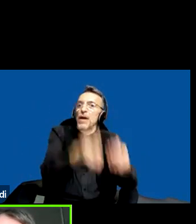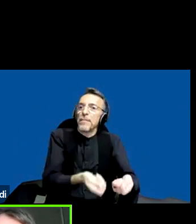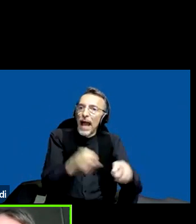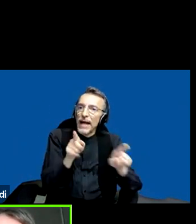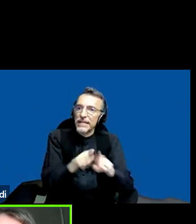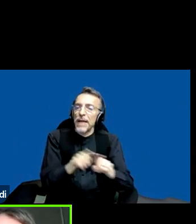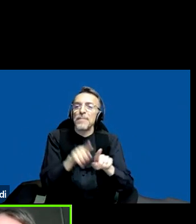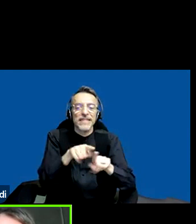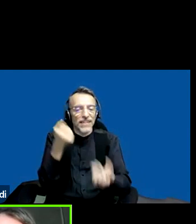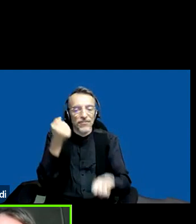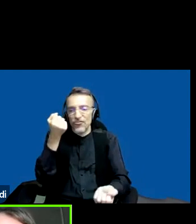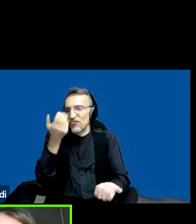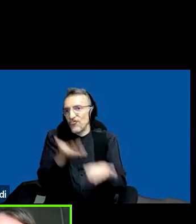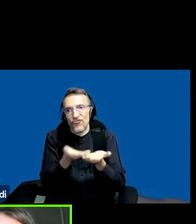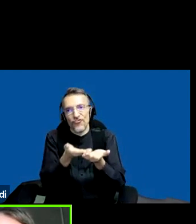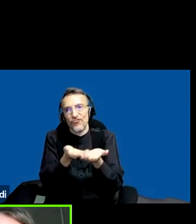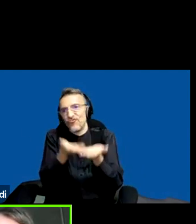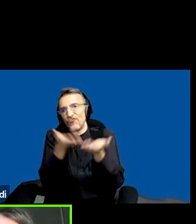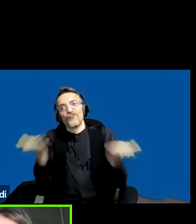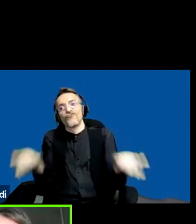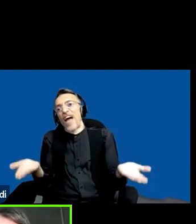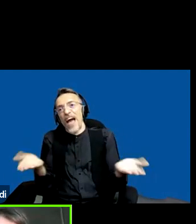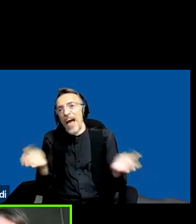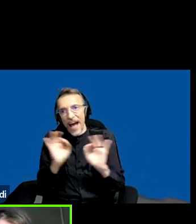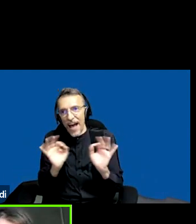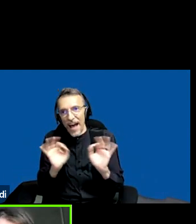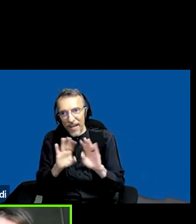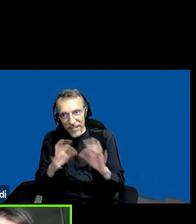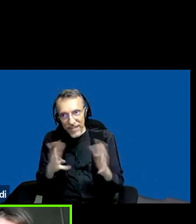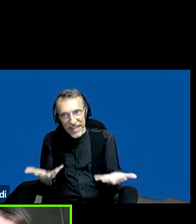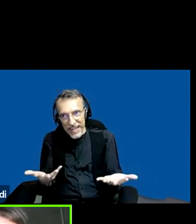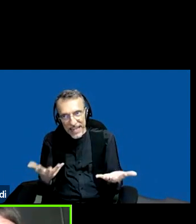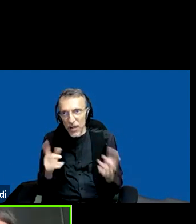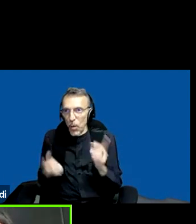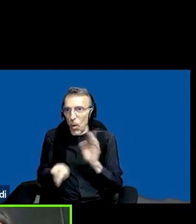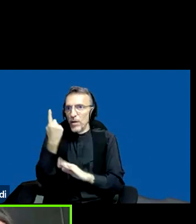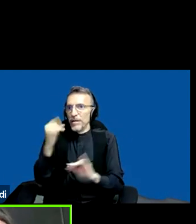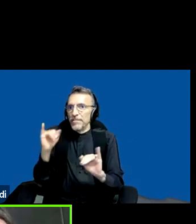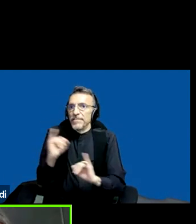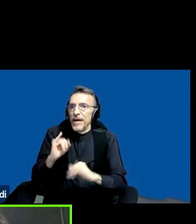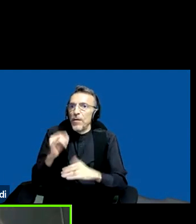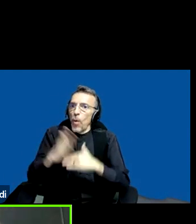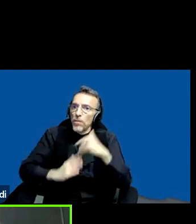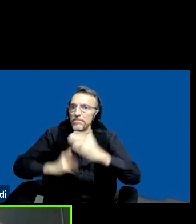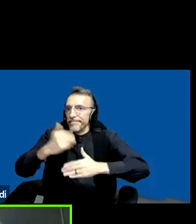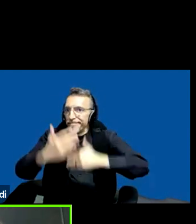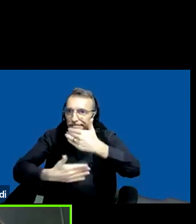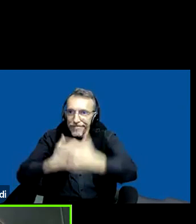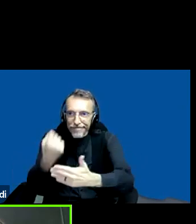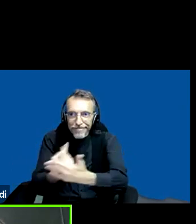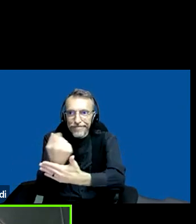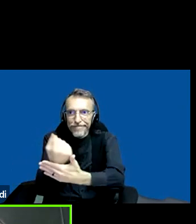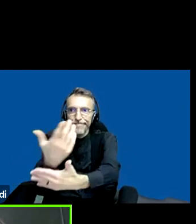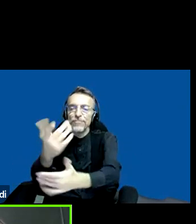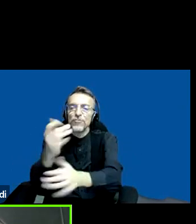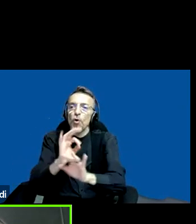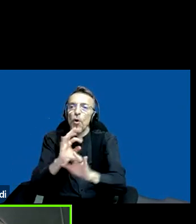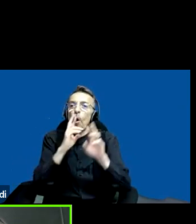justice to the misery and seriousness of what's actually occurring and what it's building on top of. So yeah, I hope we can just get below